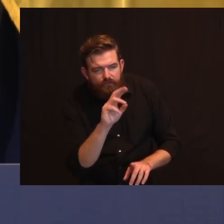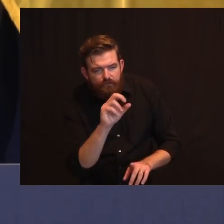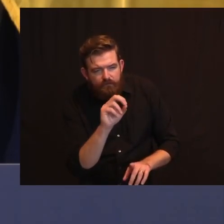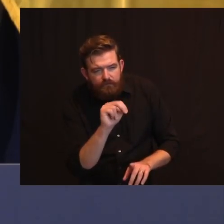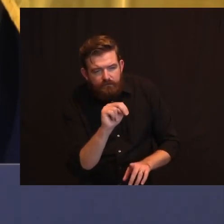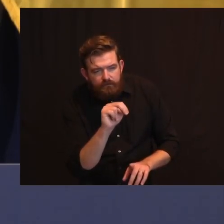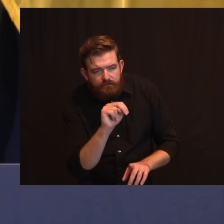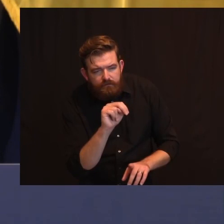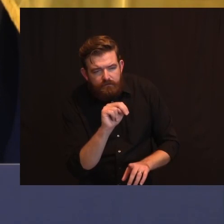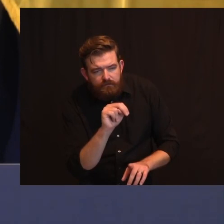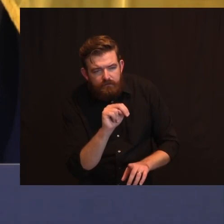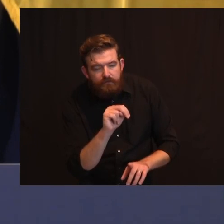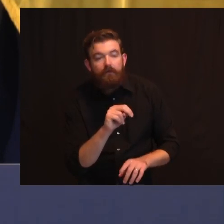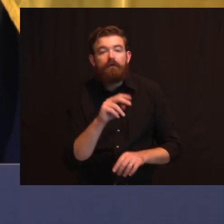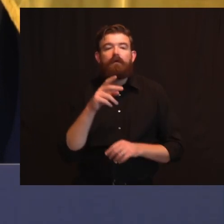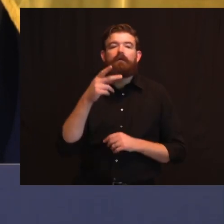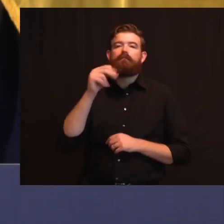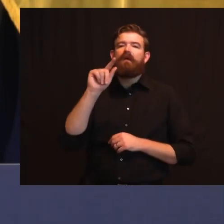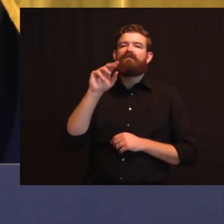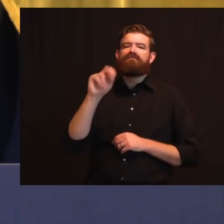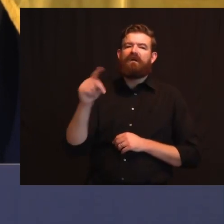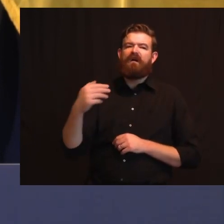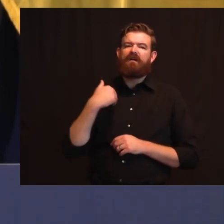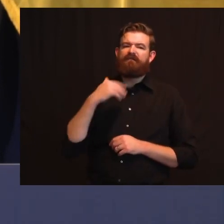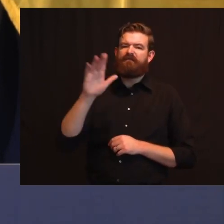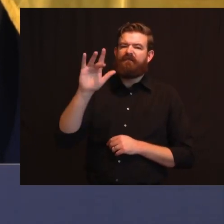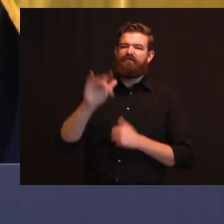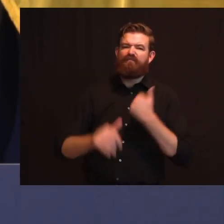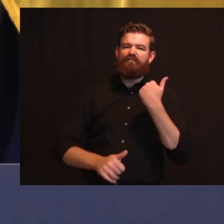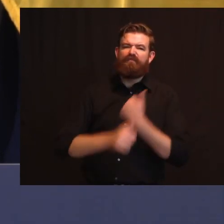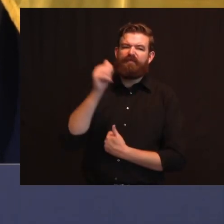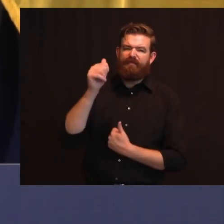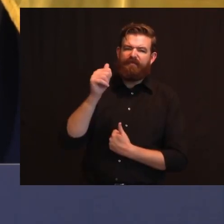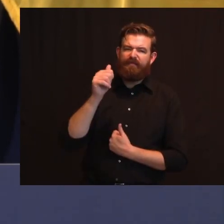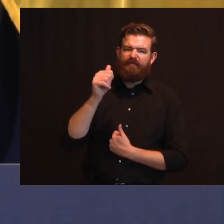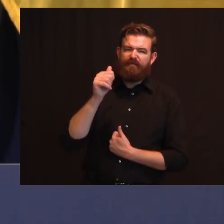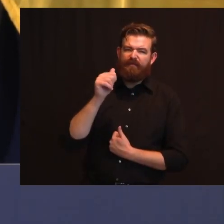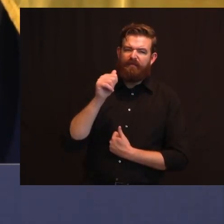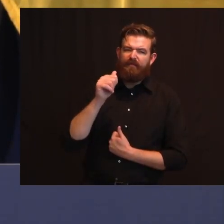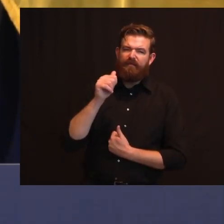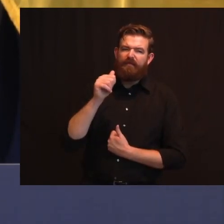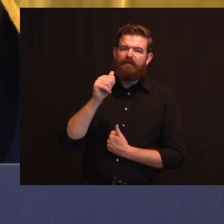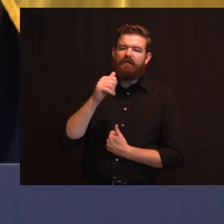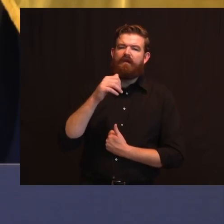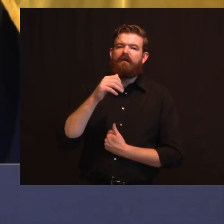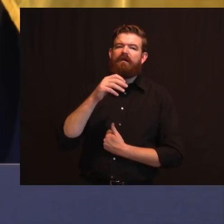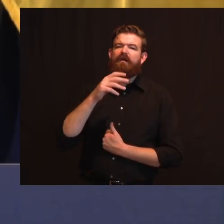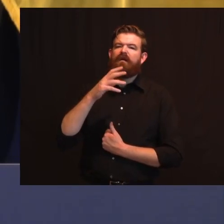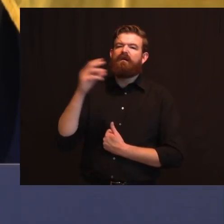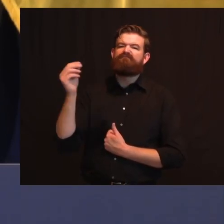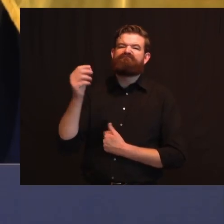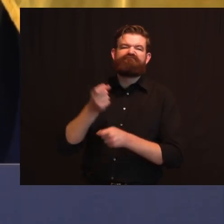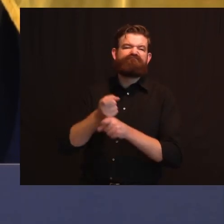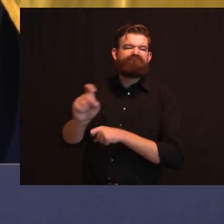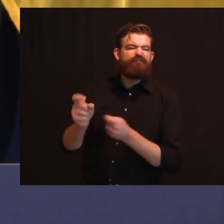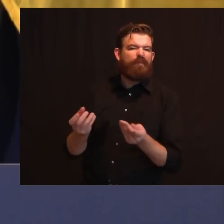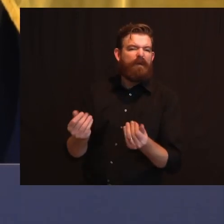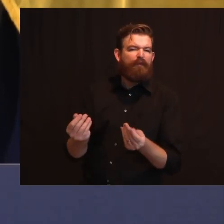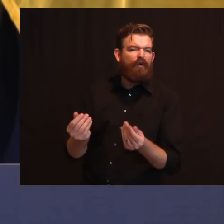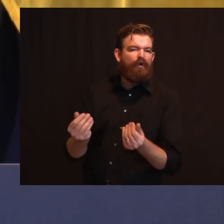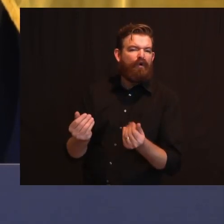and obscene material disrupted classes? And do you have any comment on whether school districts around the state are prepared to combat any